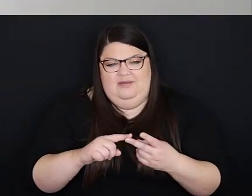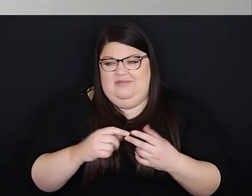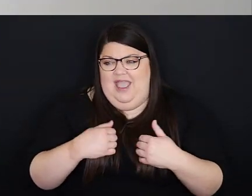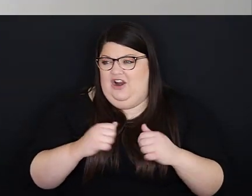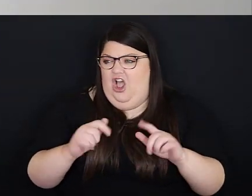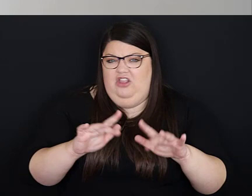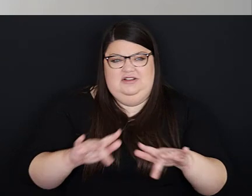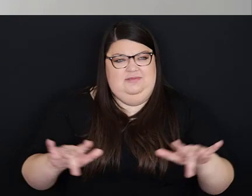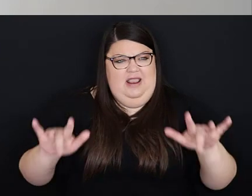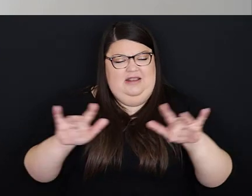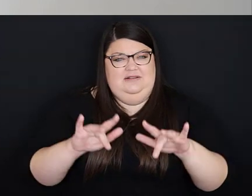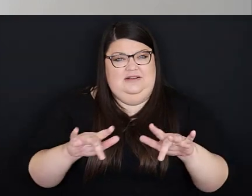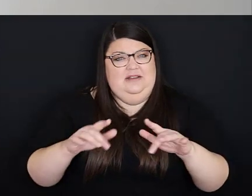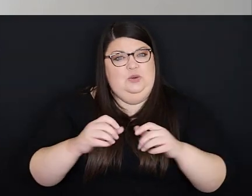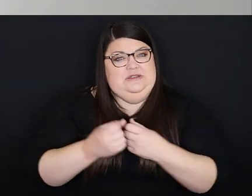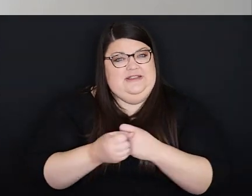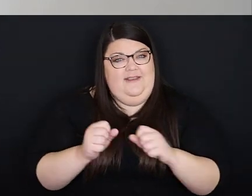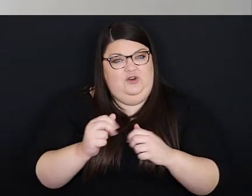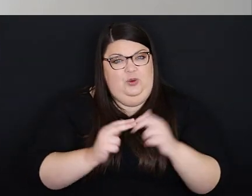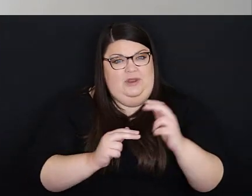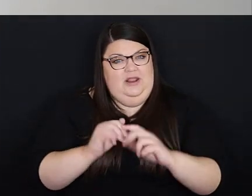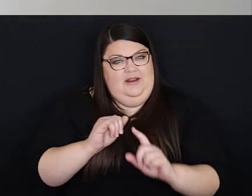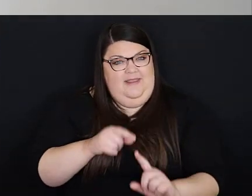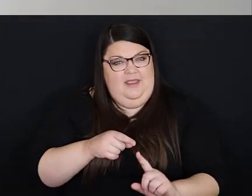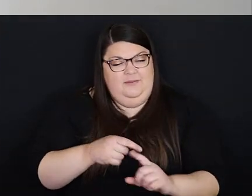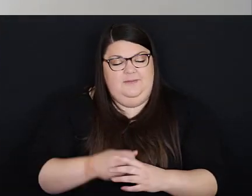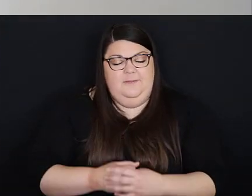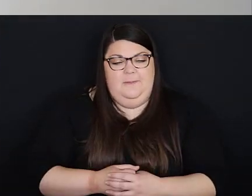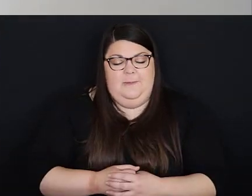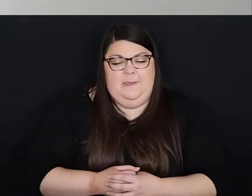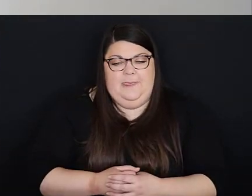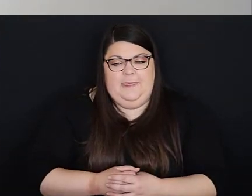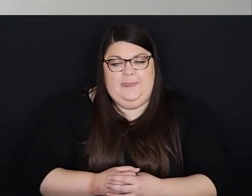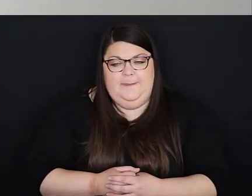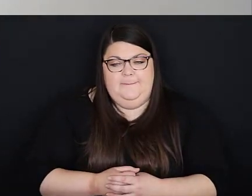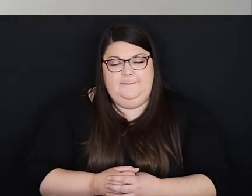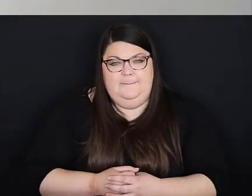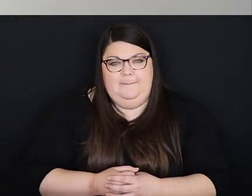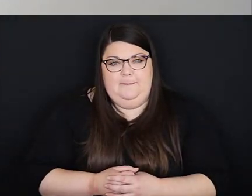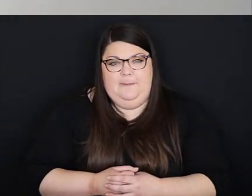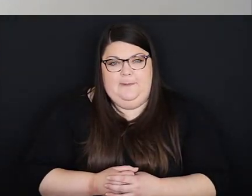stuff that was safe to build it in. And then,